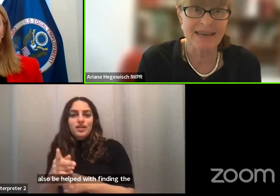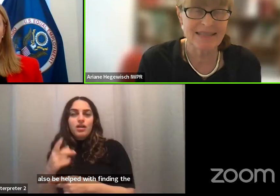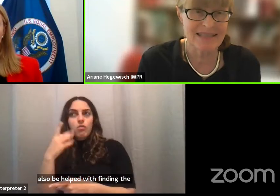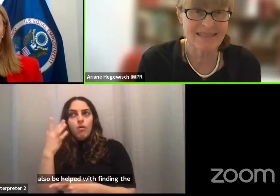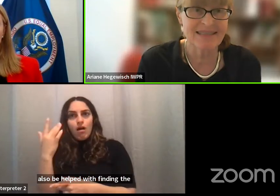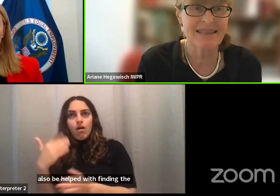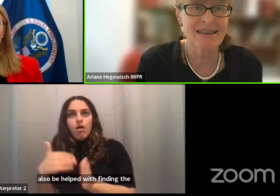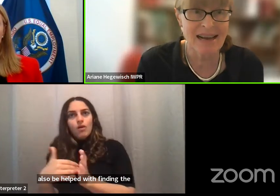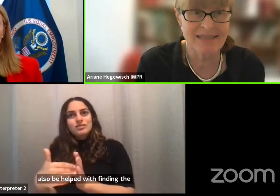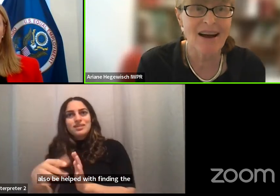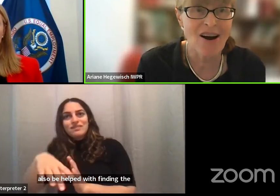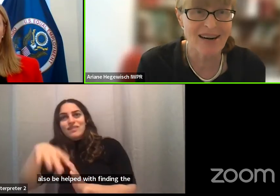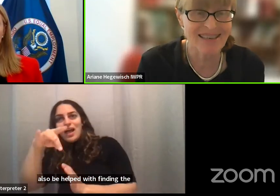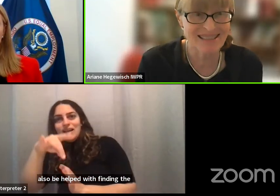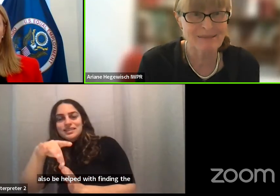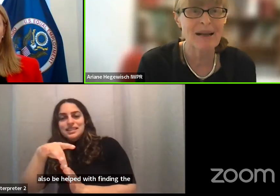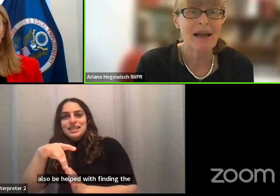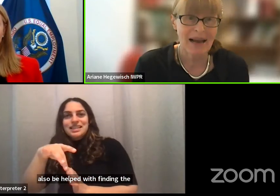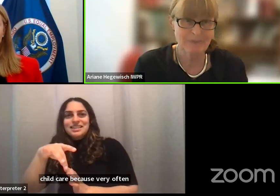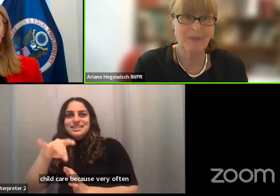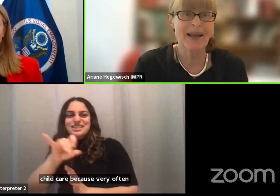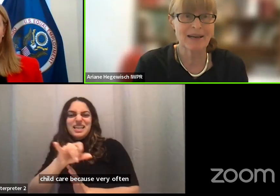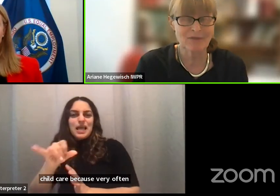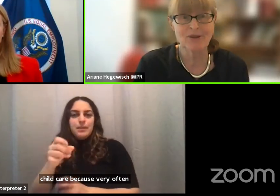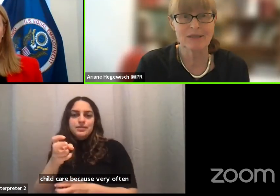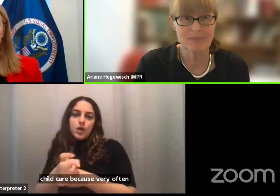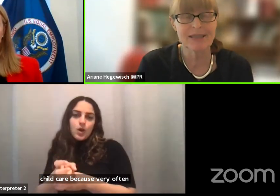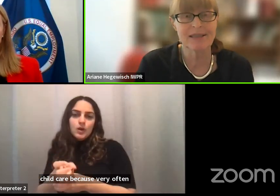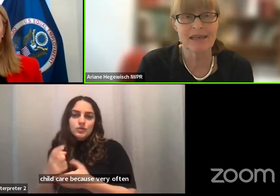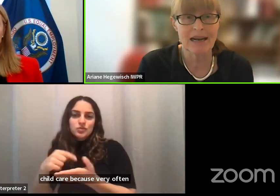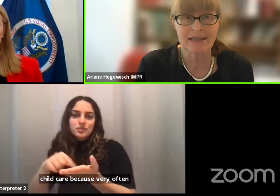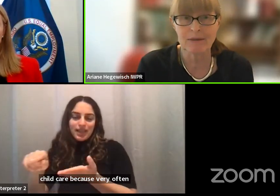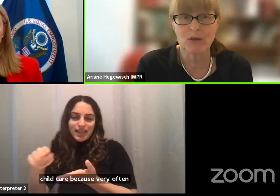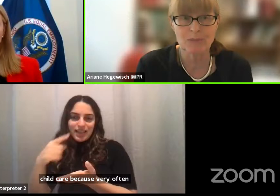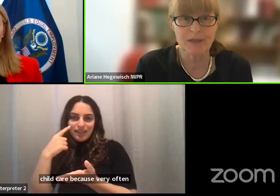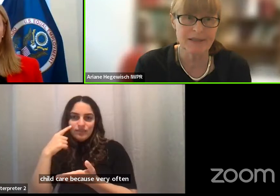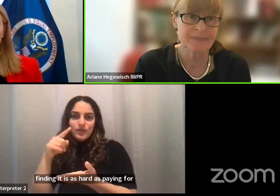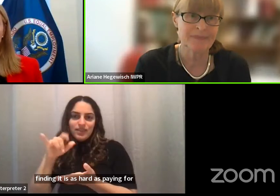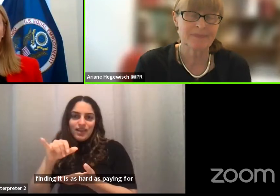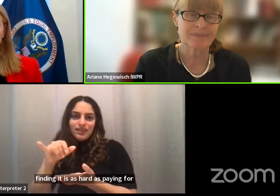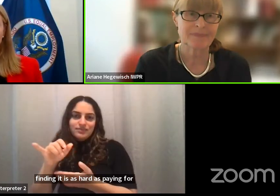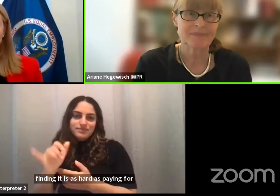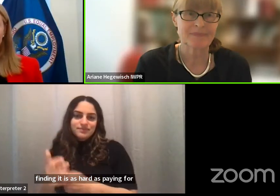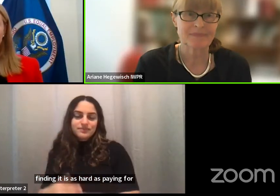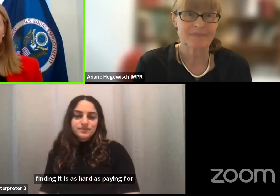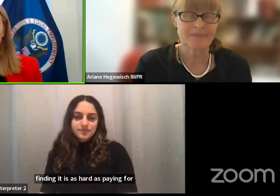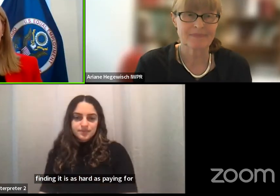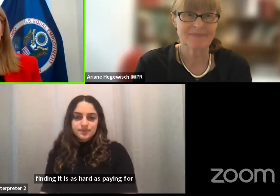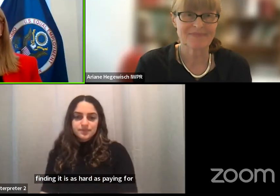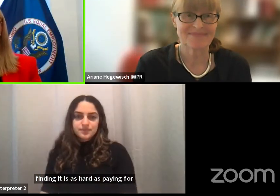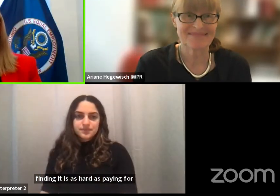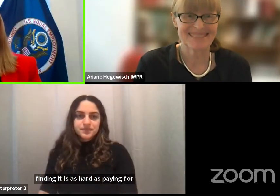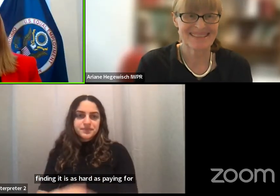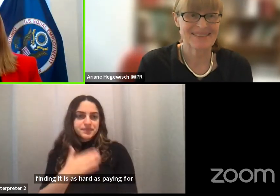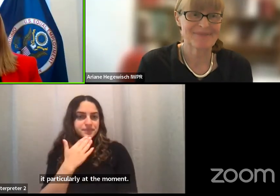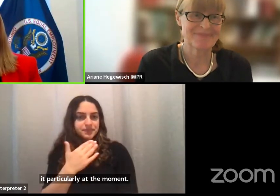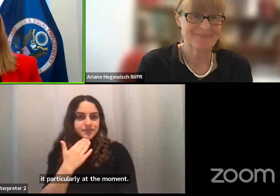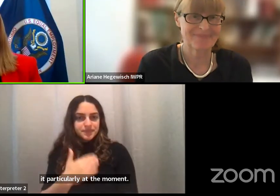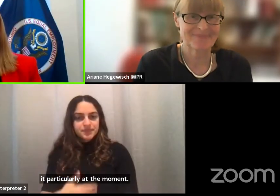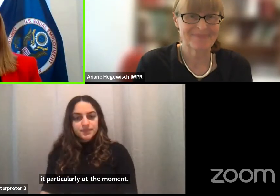finding it is as hard as as paying for it particularly at the moment thank you